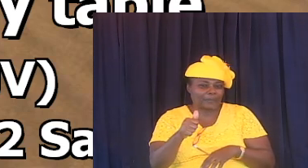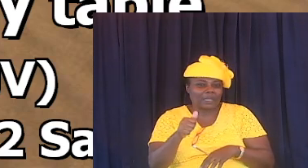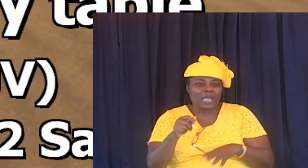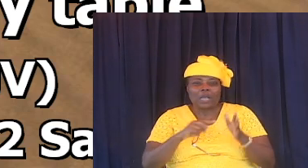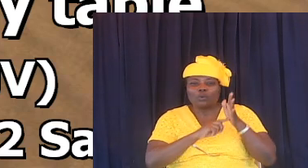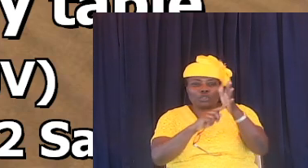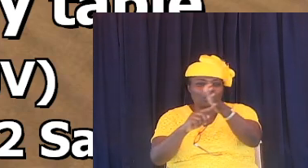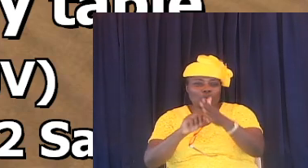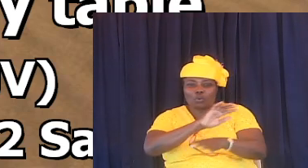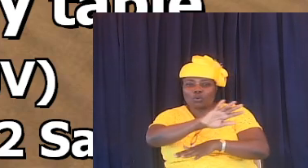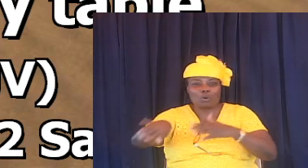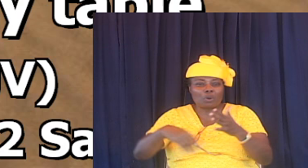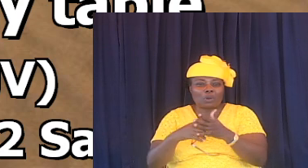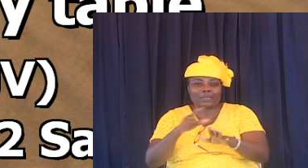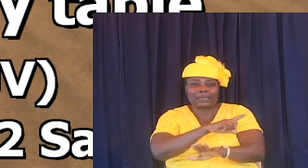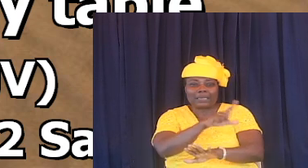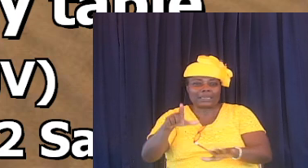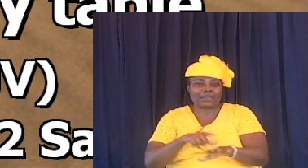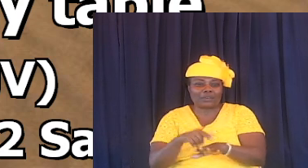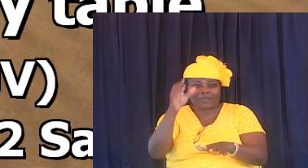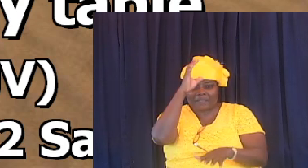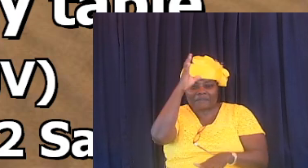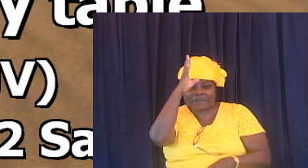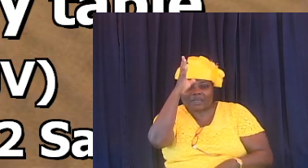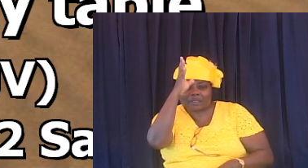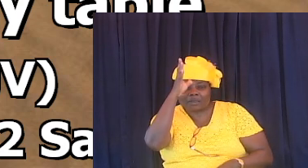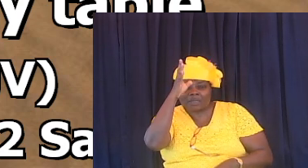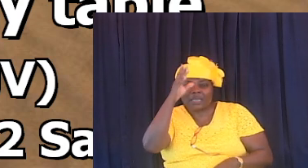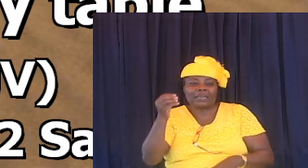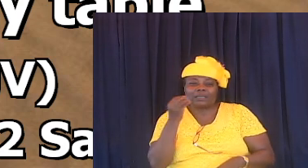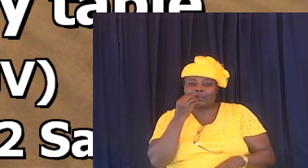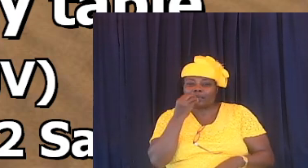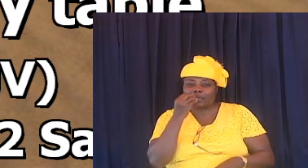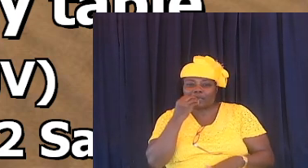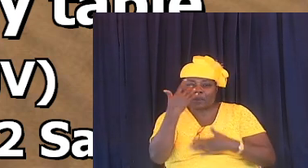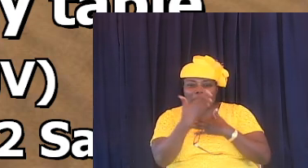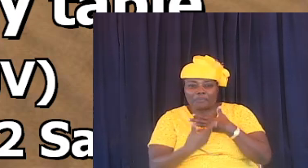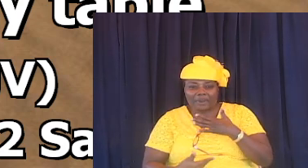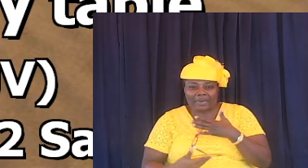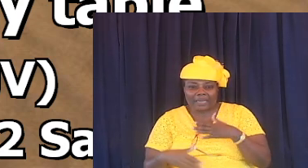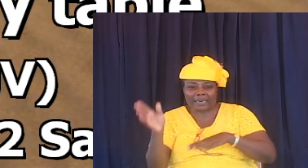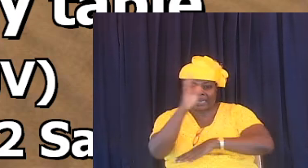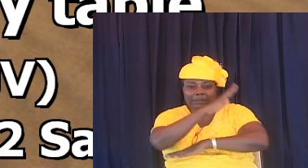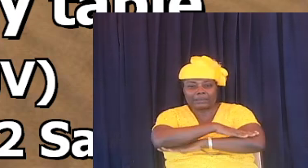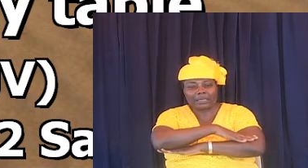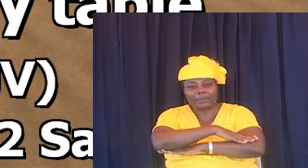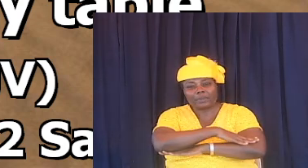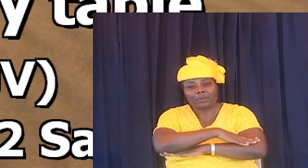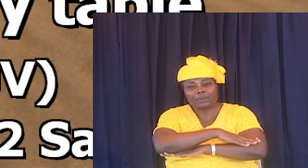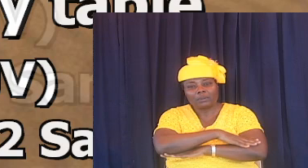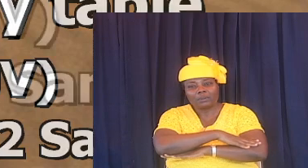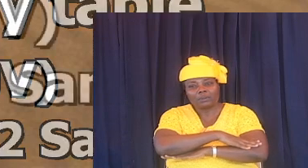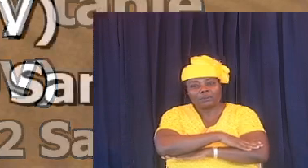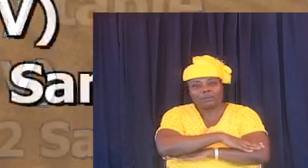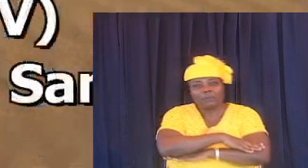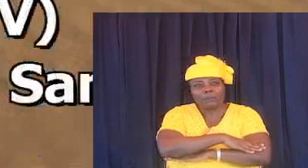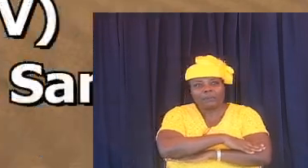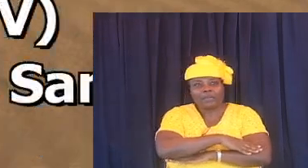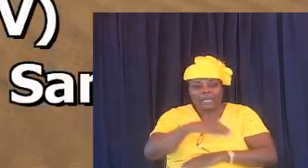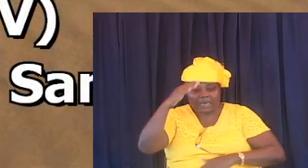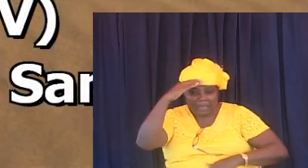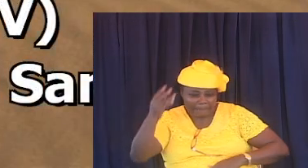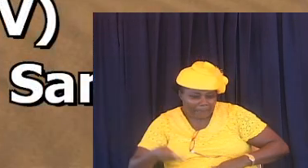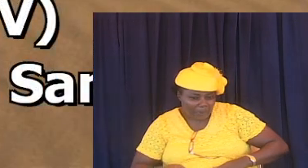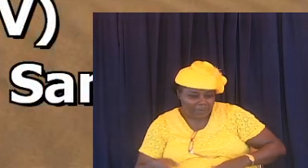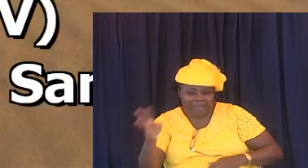land of Saul thy father, and thou shalt eat bread at my table continually." And he bowed